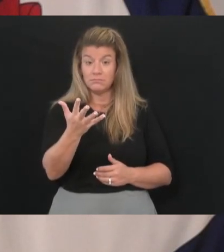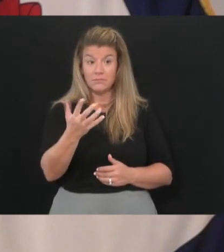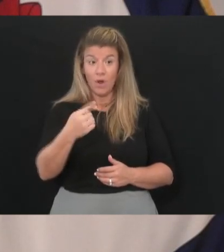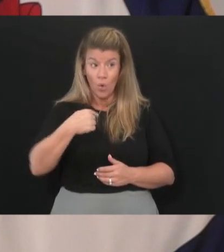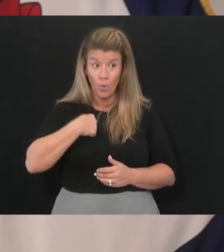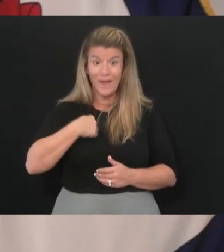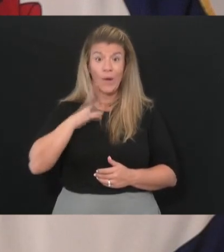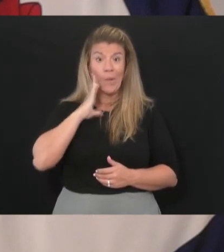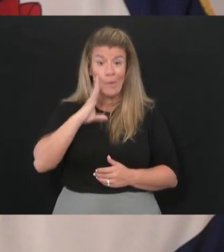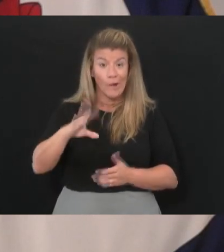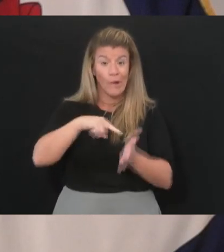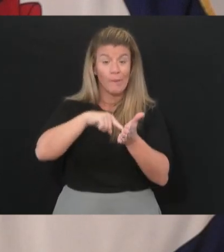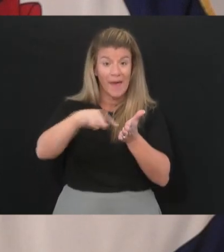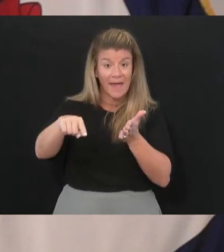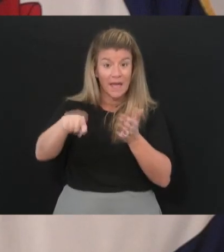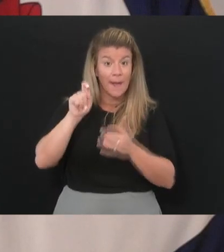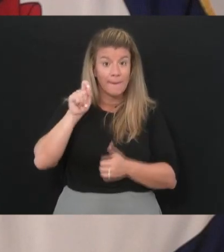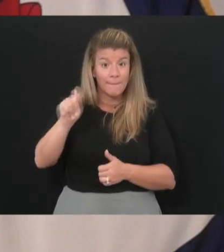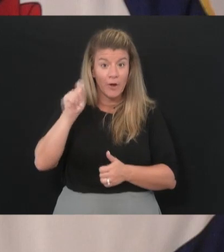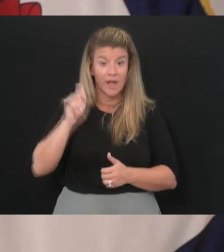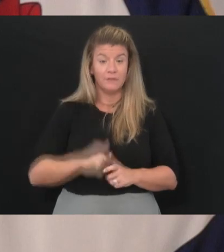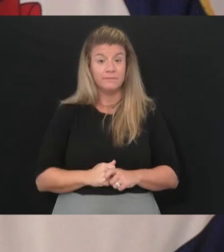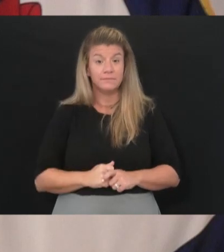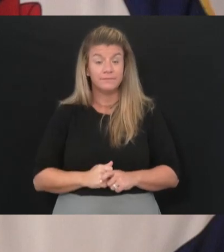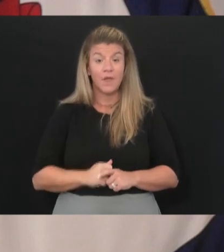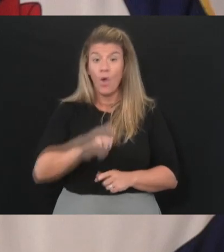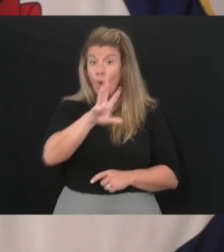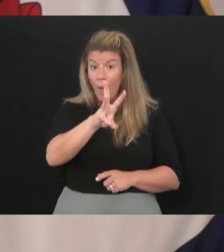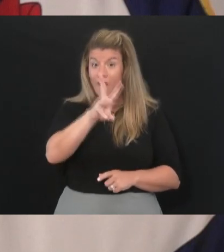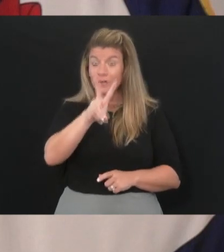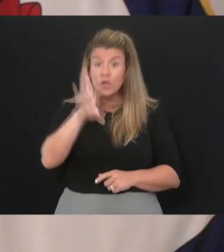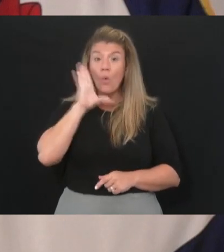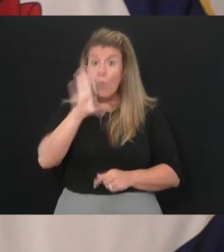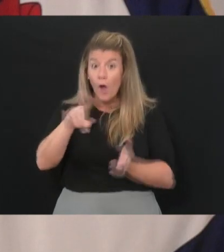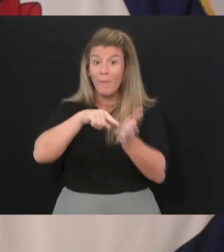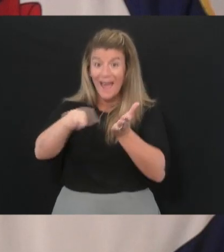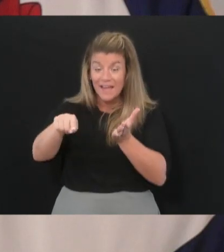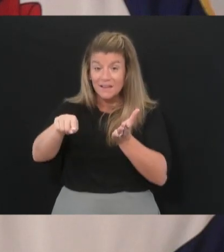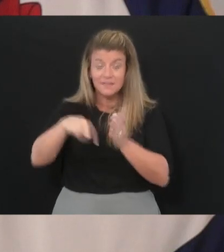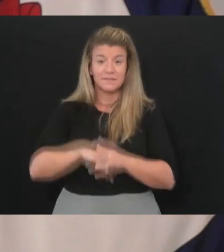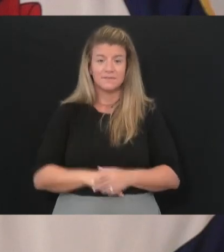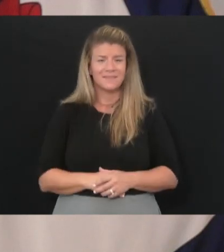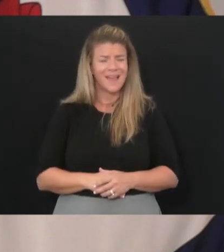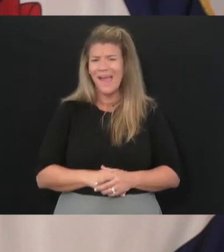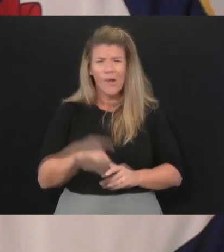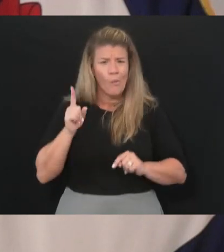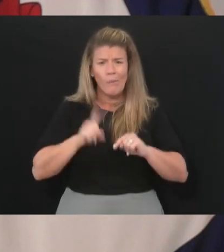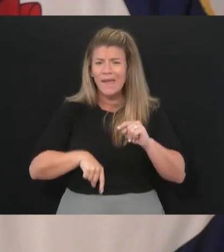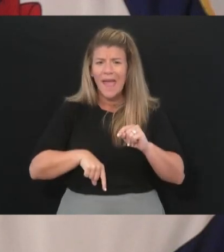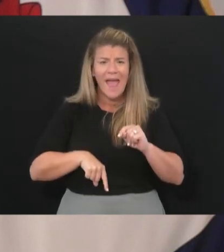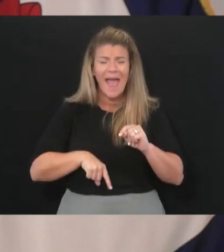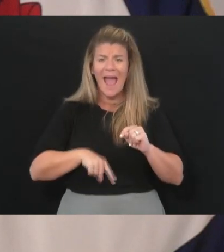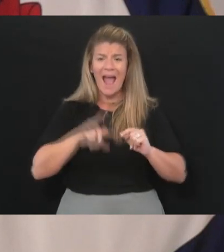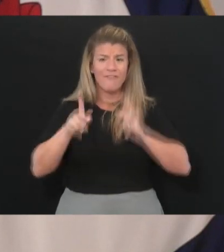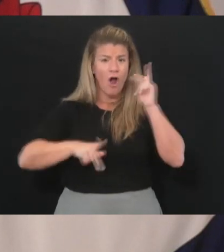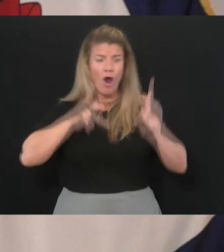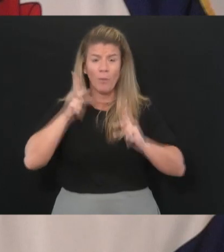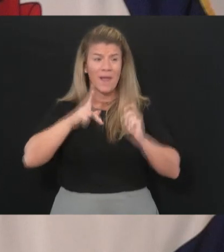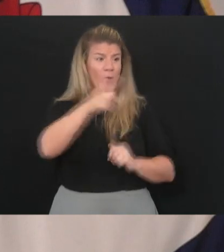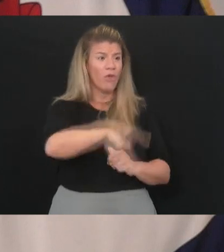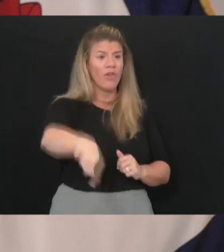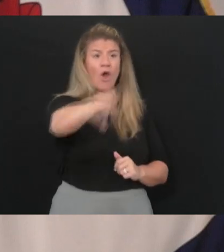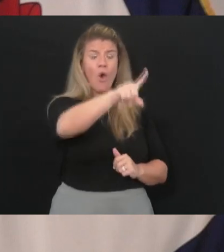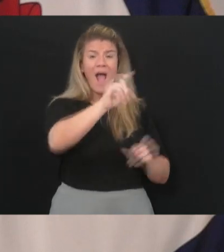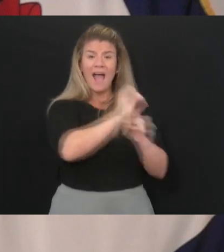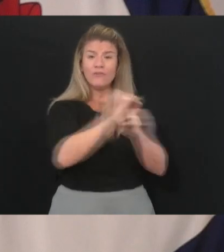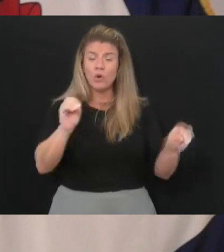it. West Virginia is going to pay it, from the standpoint that we cannot let our people that are sitting out there with